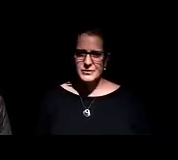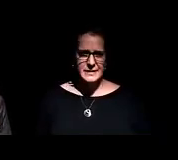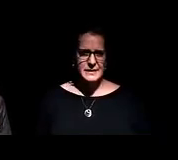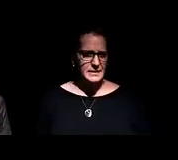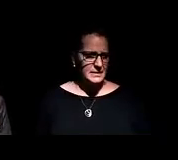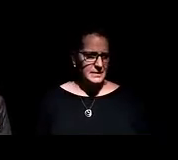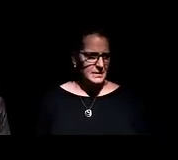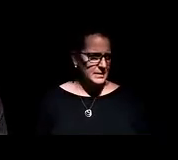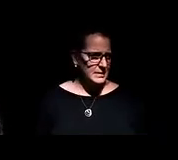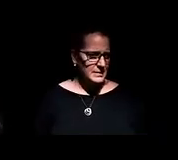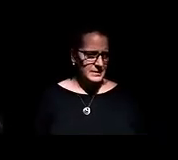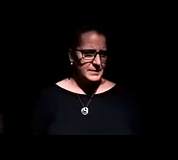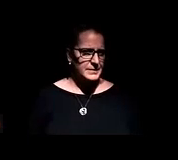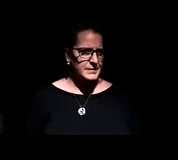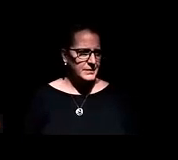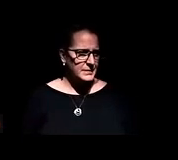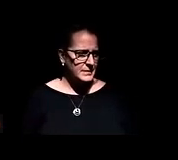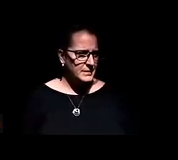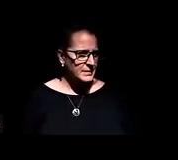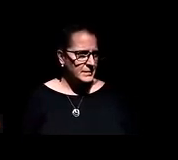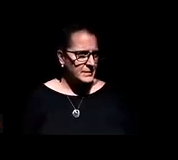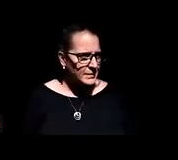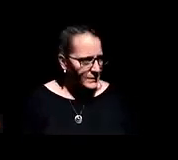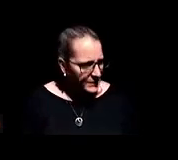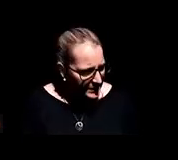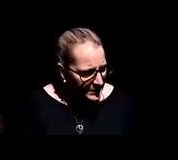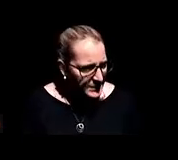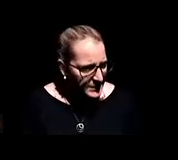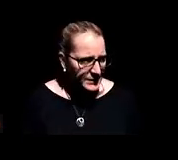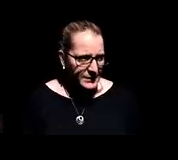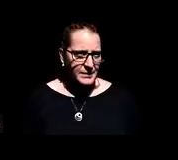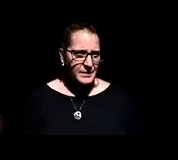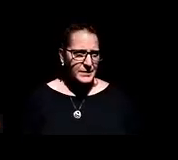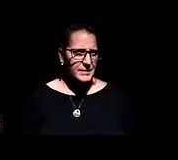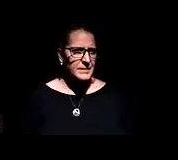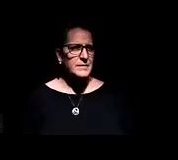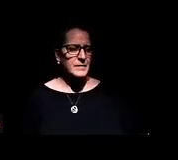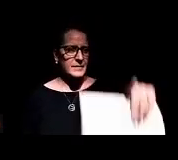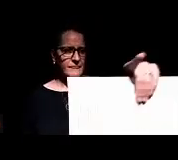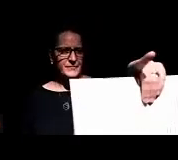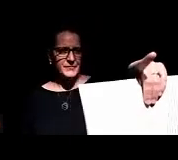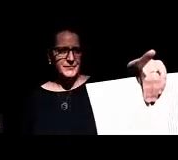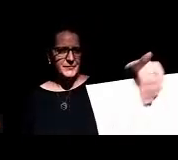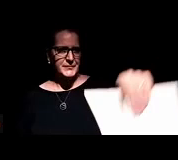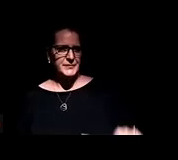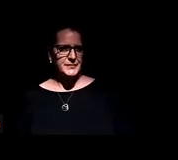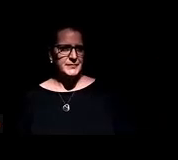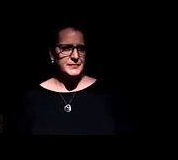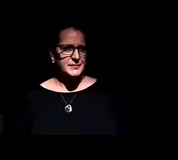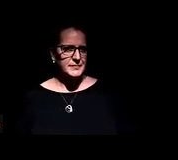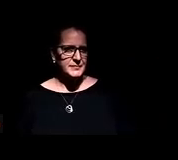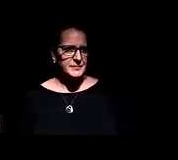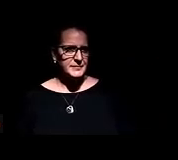Thanks. I would just like to add, there's a relatively new solar panel reclamation and recycling company. It's called